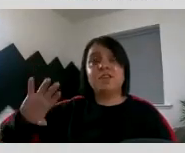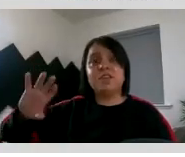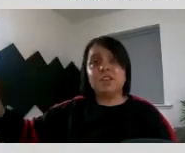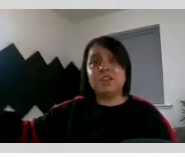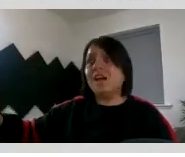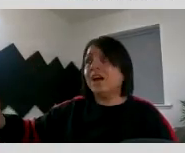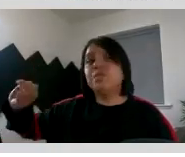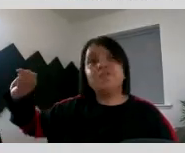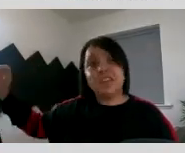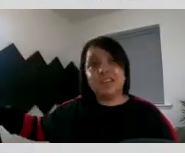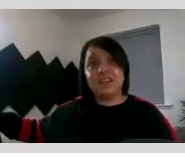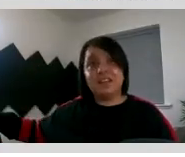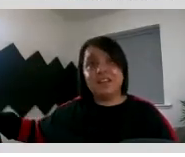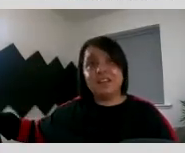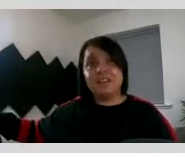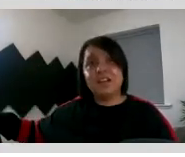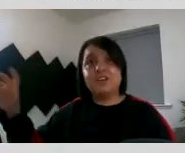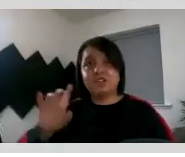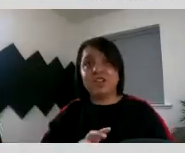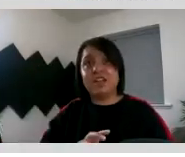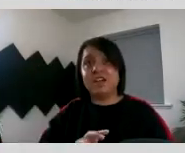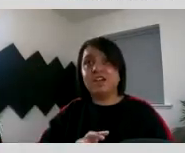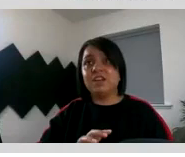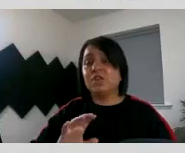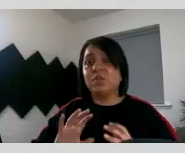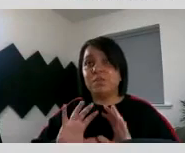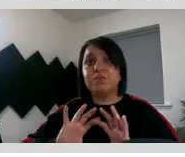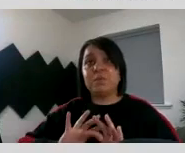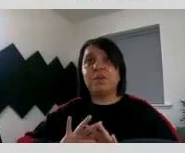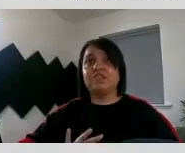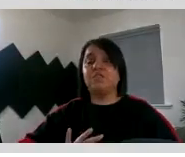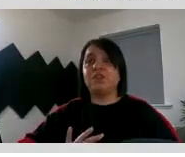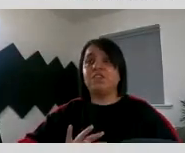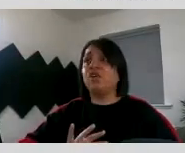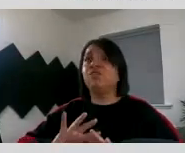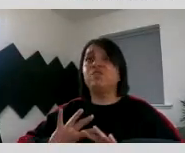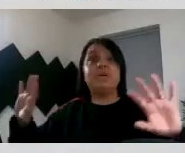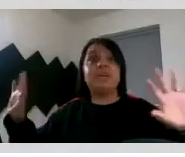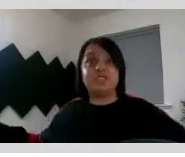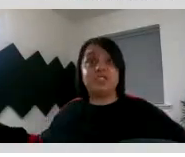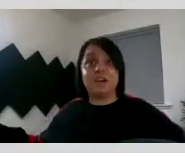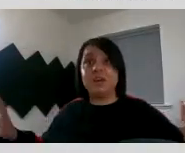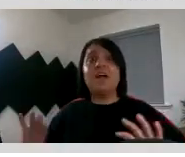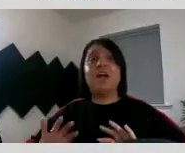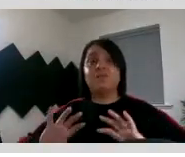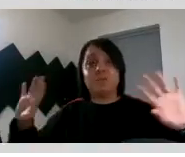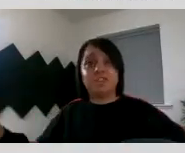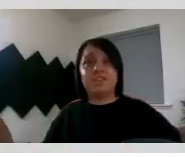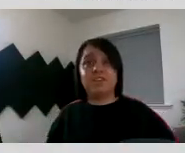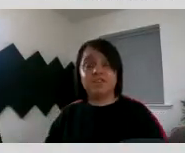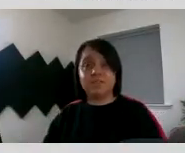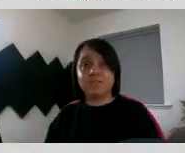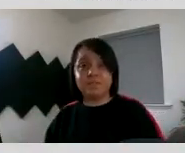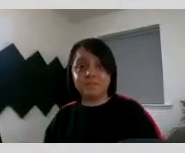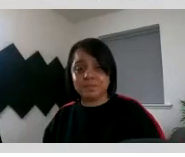to Italy, and they're moving to Canada and Australia. So British people are actually wanting to go for the beaches now and more of a different